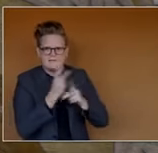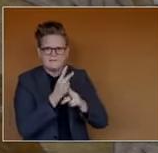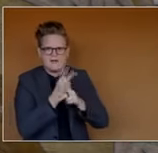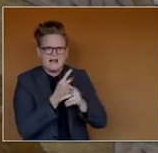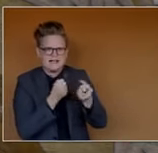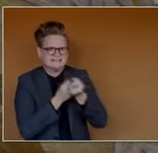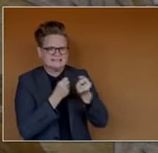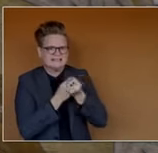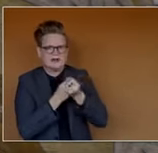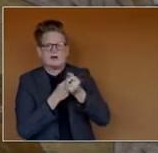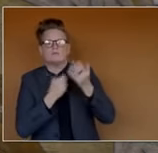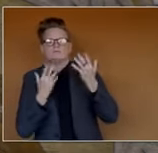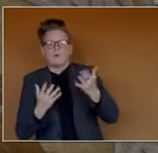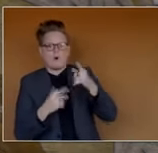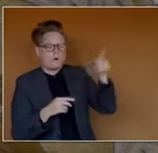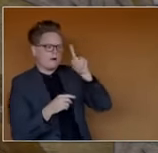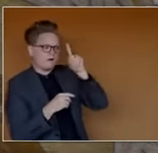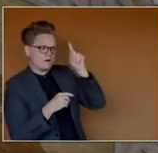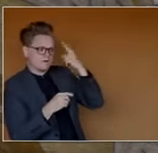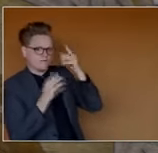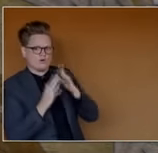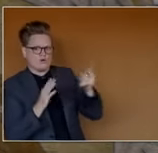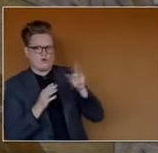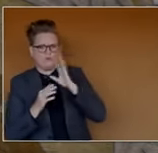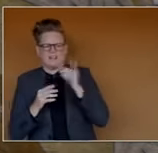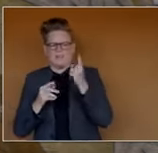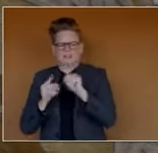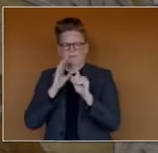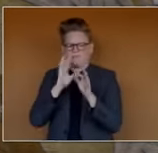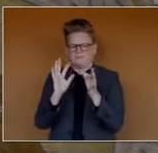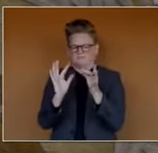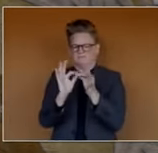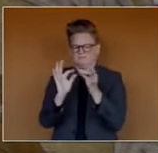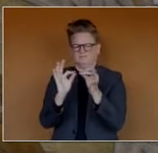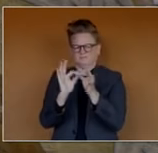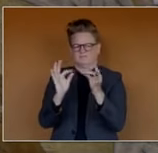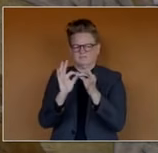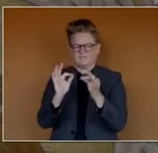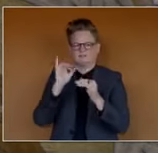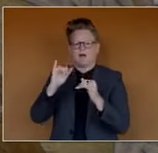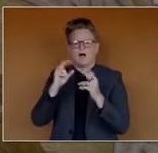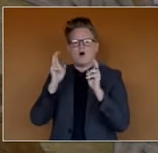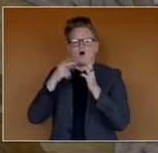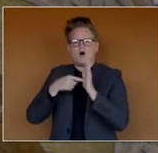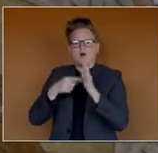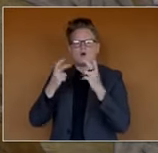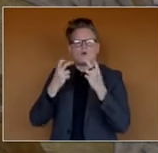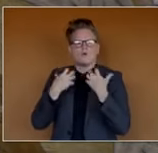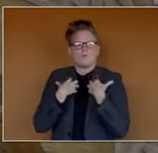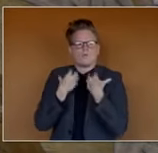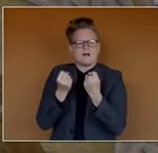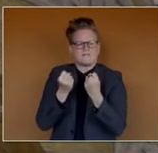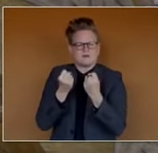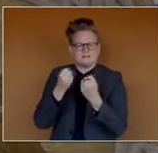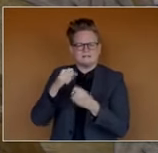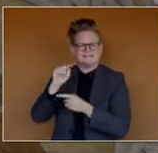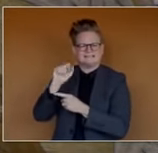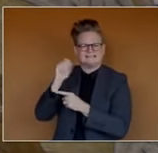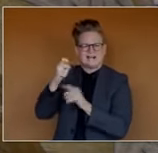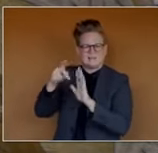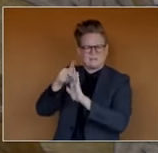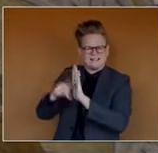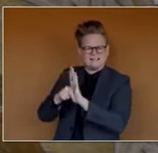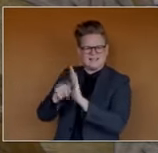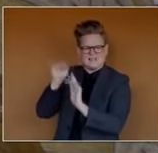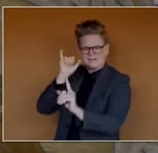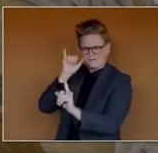our progressive tax policy, we rely on those Californians who have the most. And that